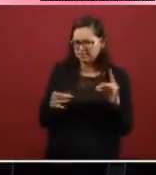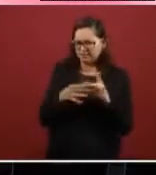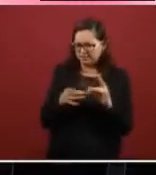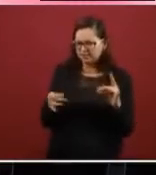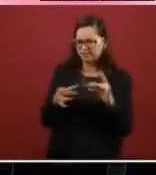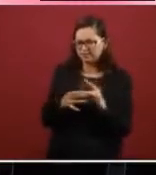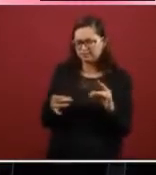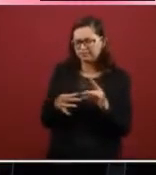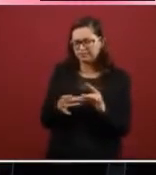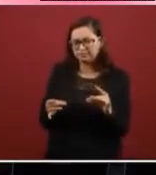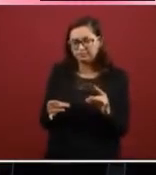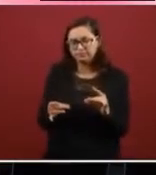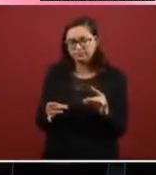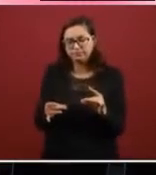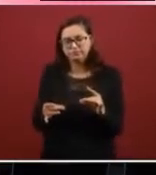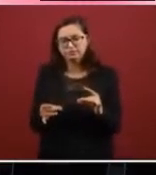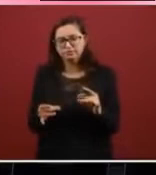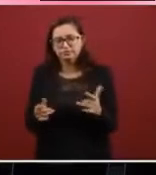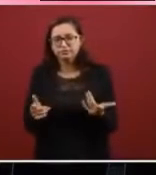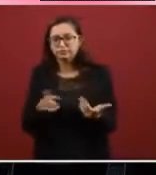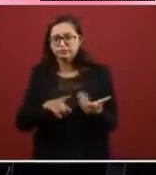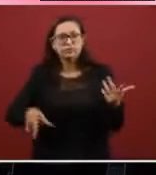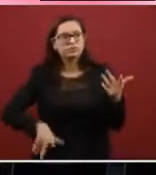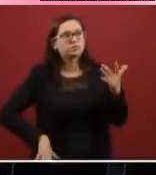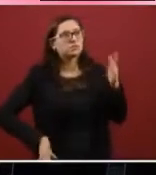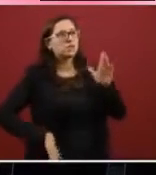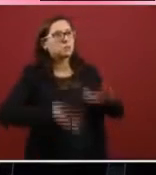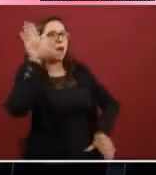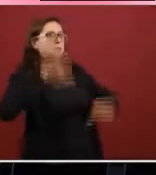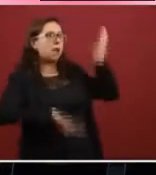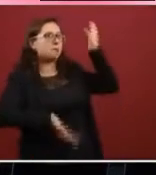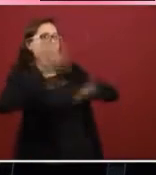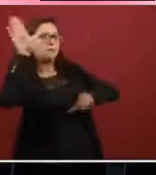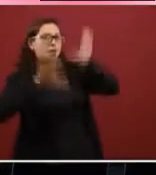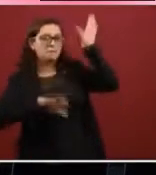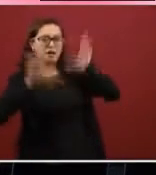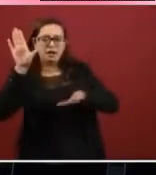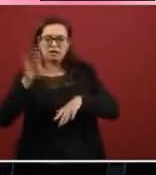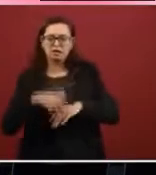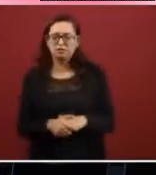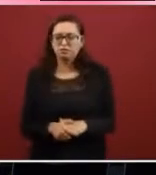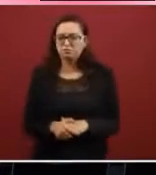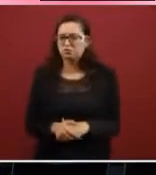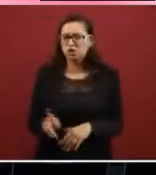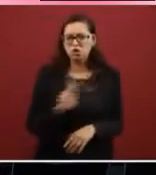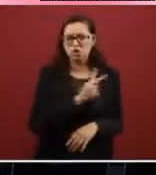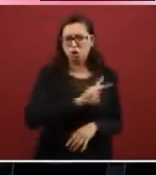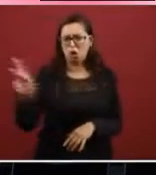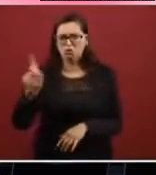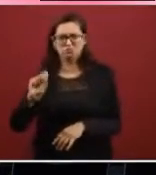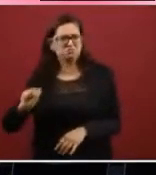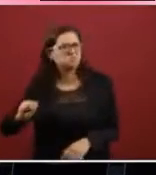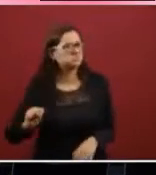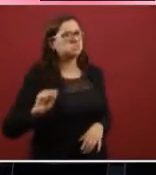people. A mano alzada. And raise their hands. No hubo oposición. There was no